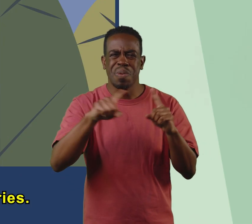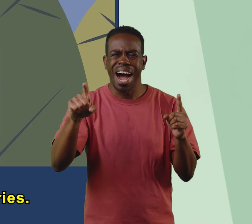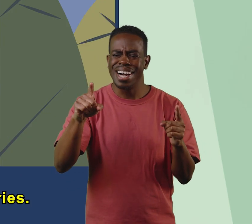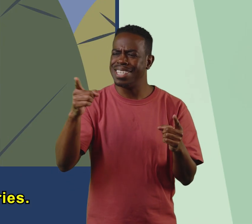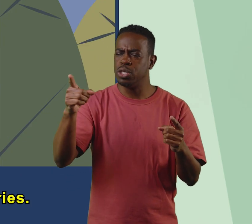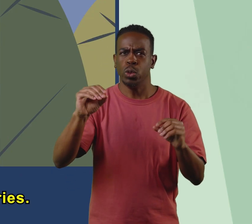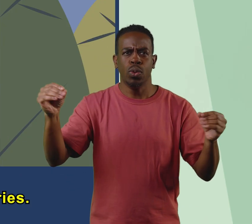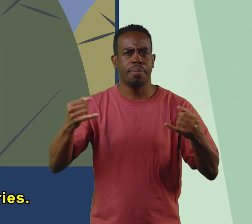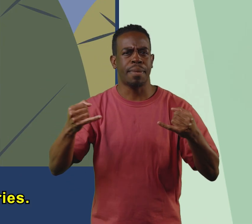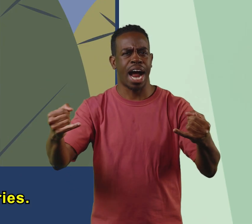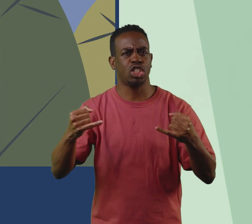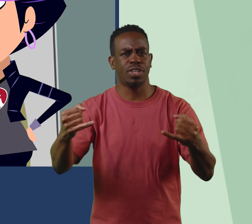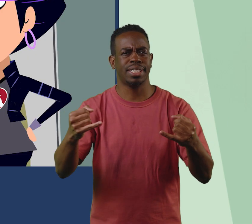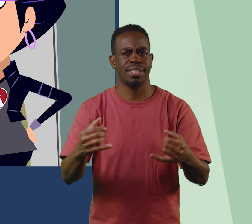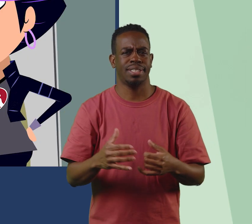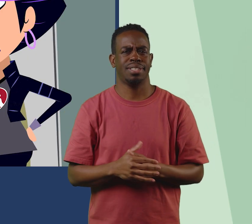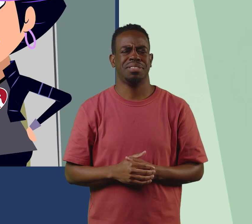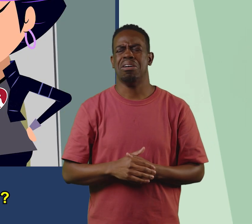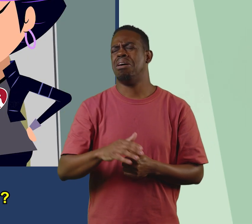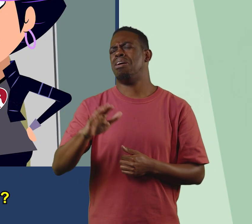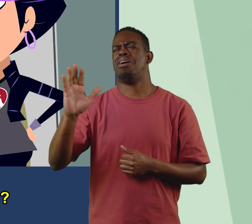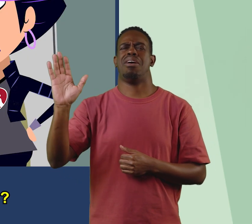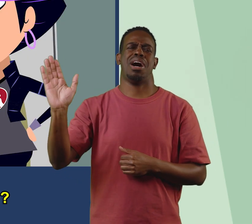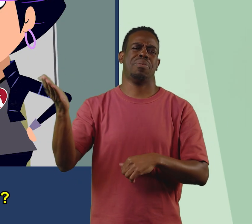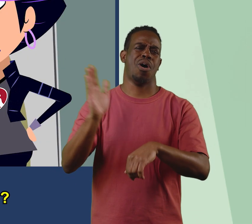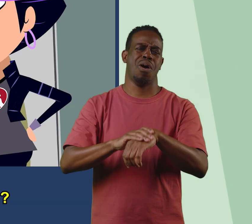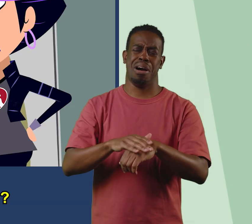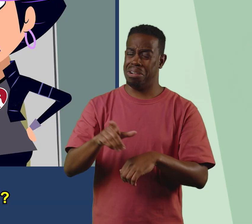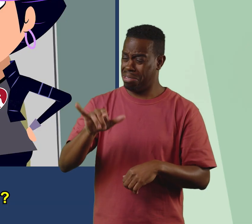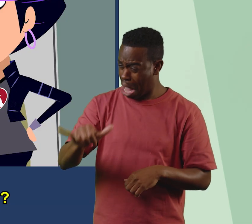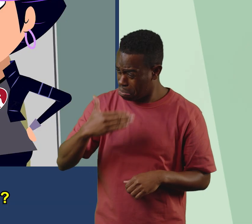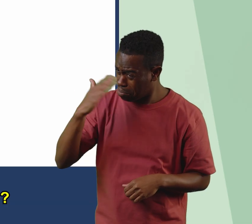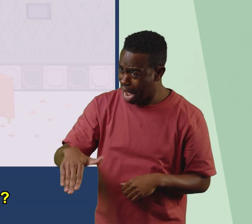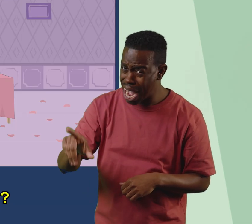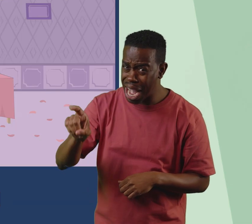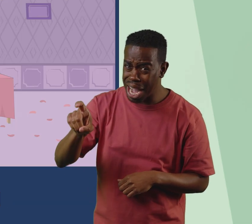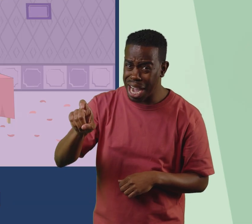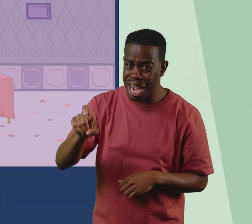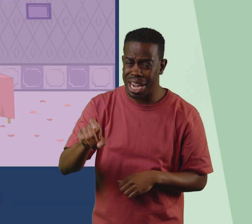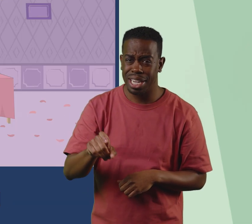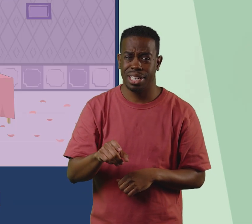but she has no boundaries. Oh, come on. Is she really that bad?